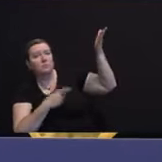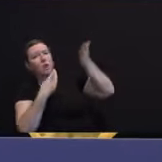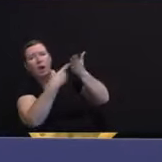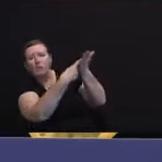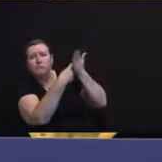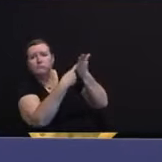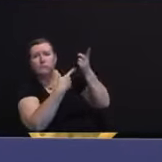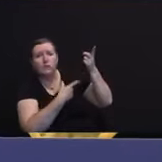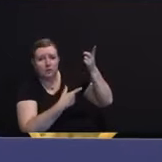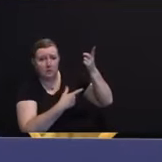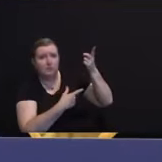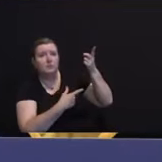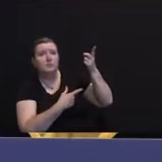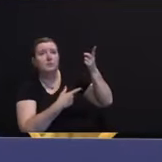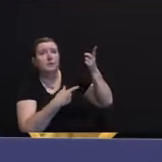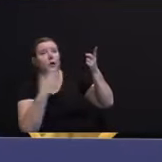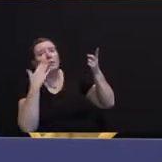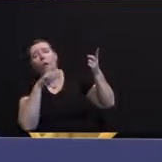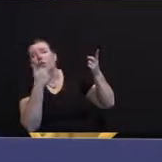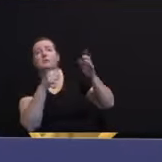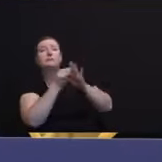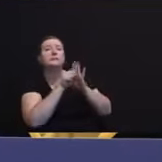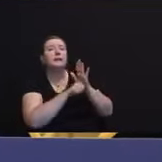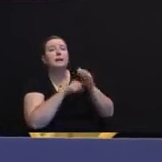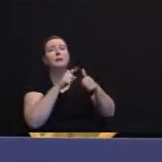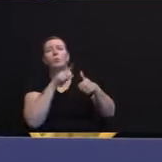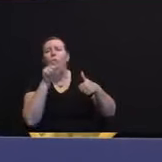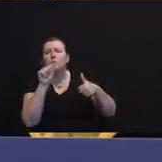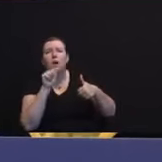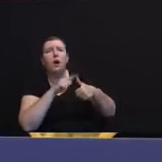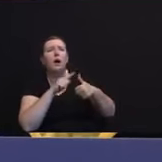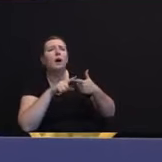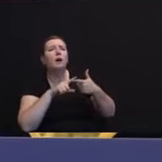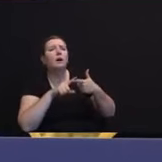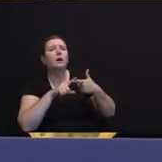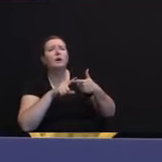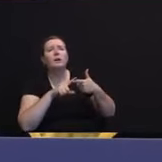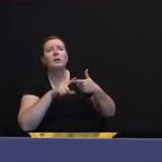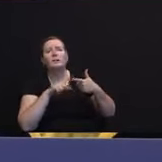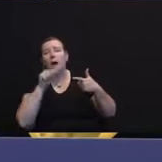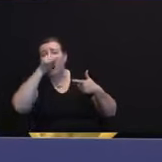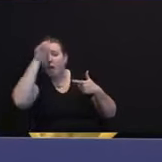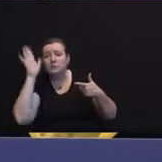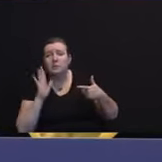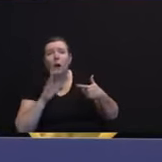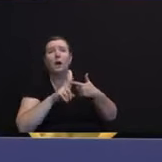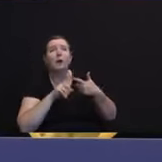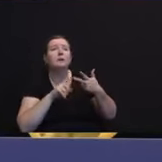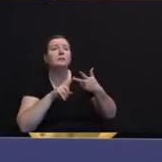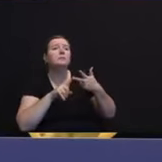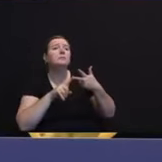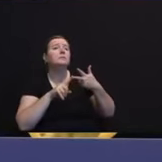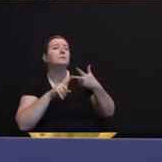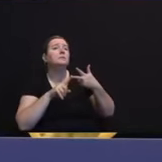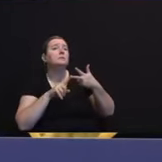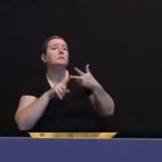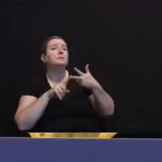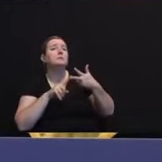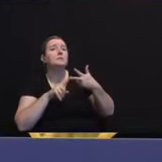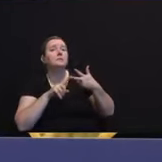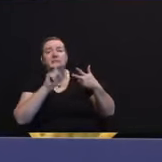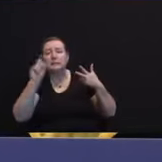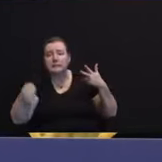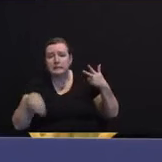Texas, New Jersey. I forget the 5th. Do you happen to know the 5th? But we're pretty proud to be on that list, and I think